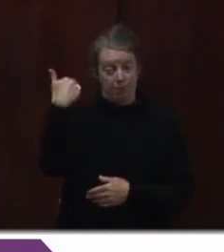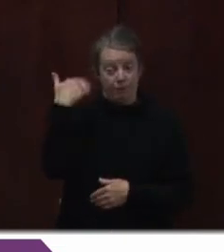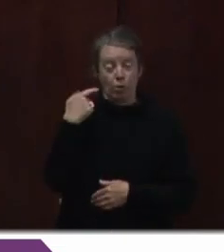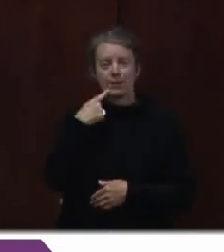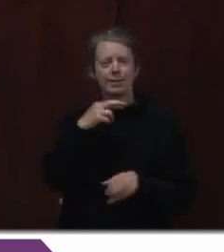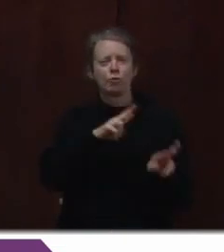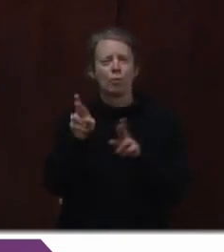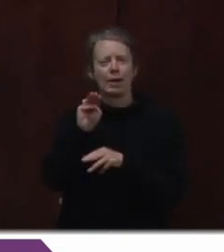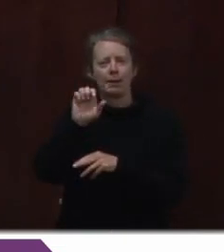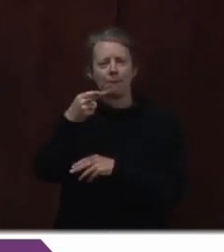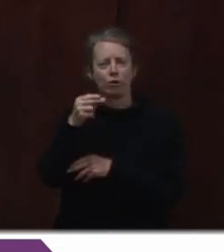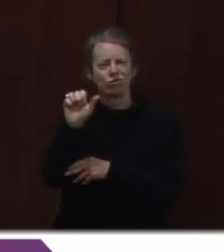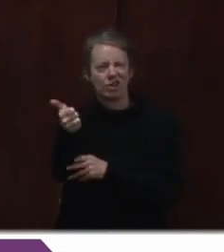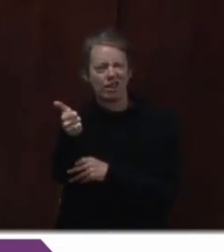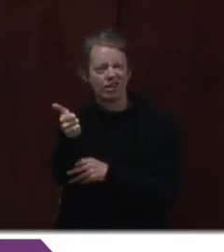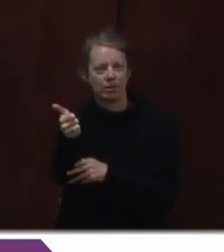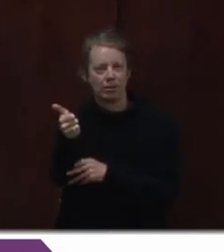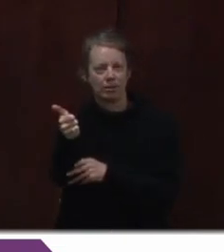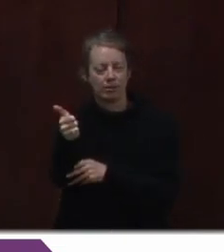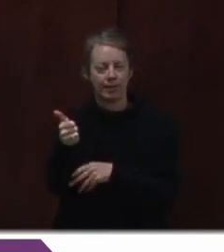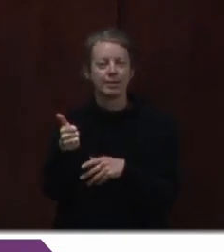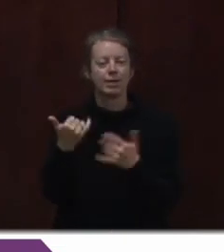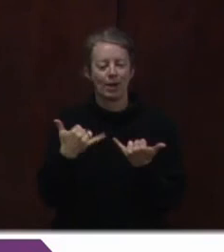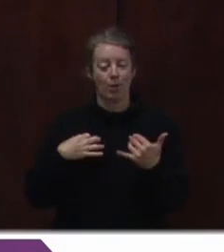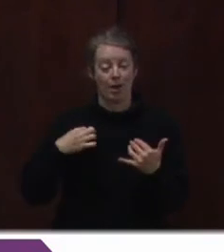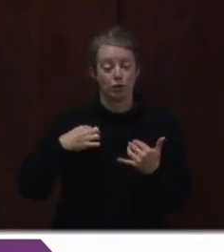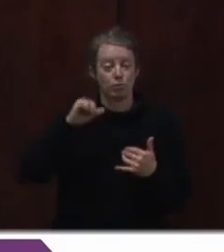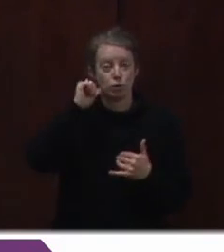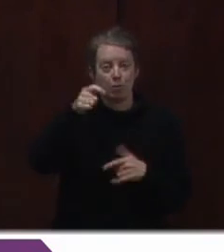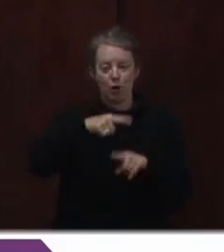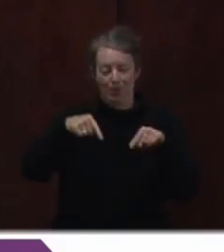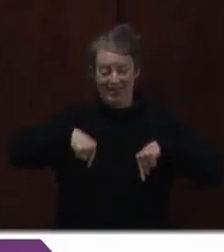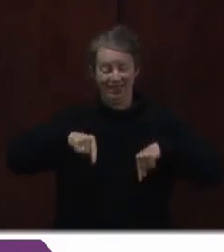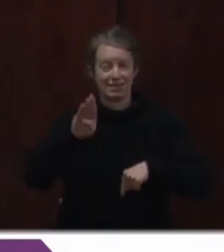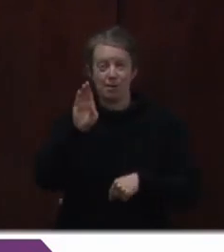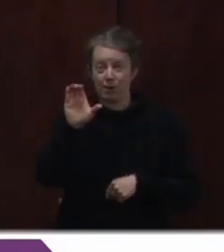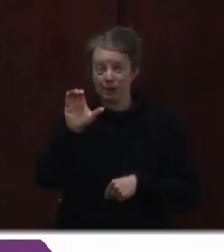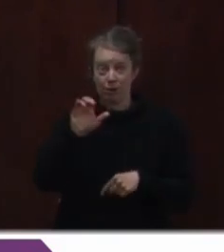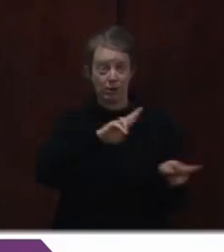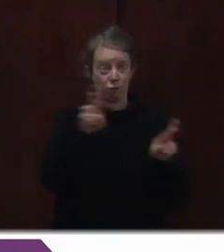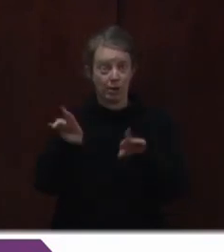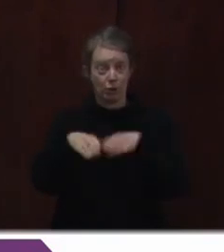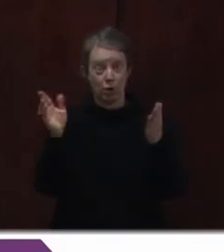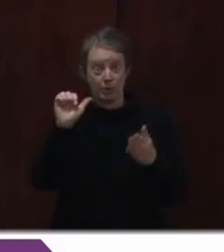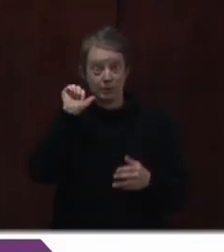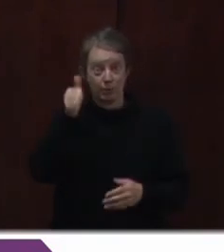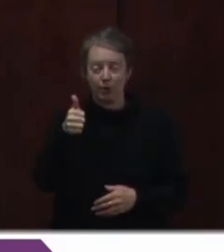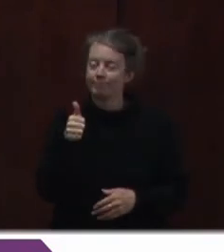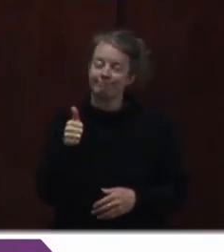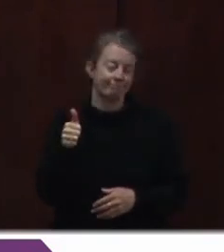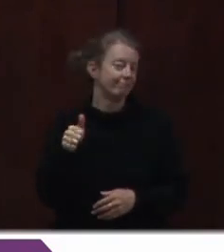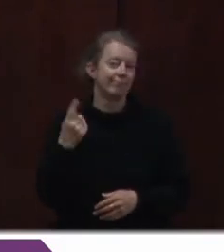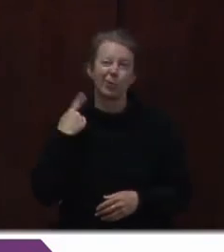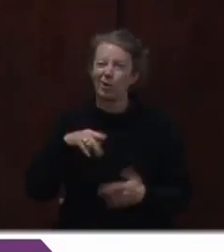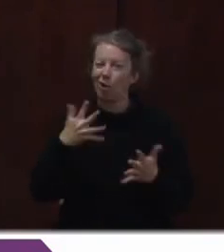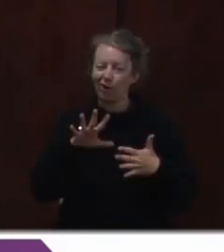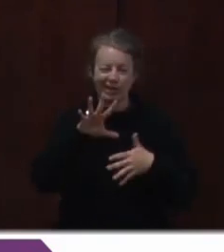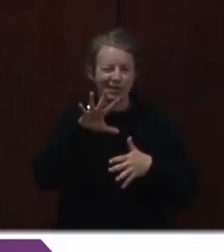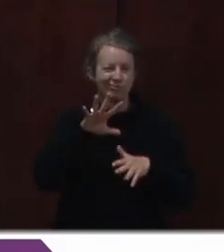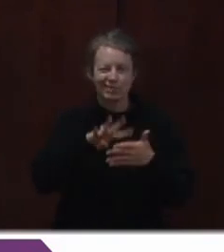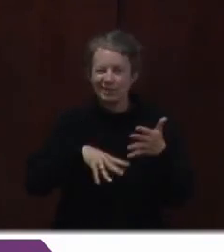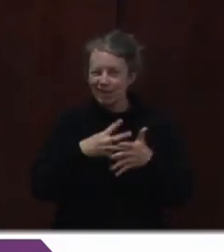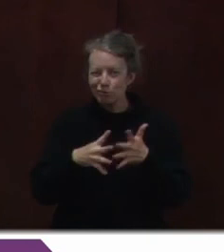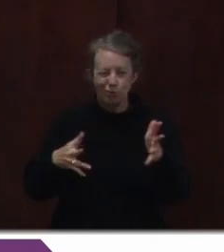We will not be ready to open tomorrow. We had already scheduled updates and testing of our surge capacity with